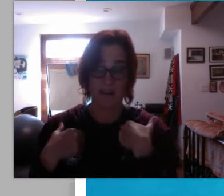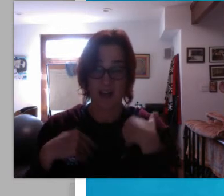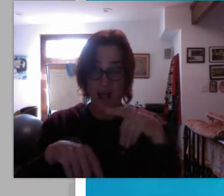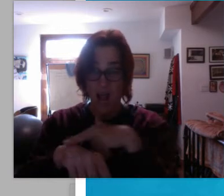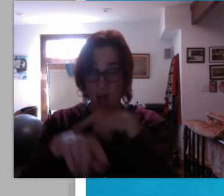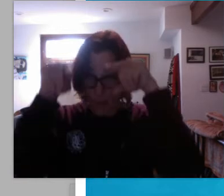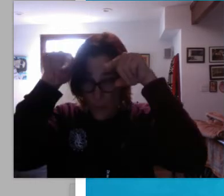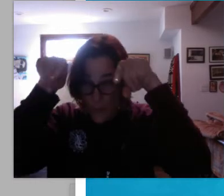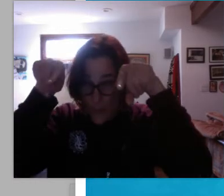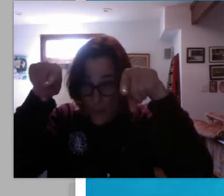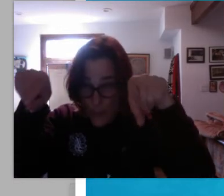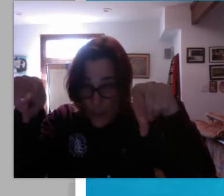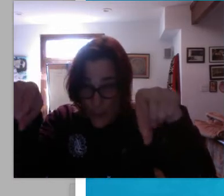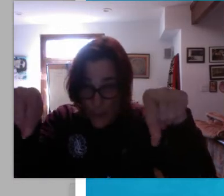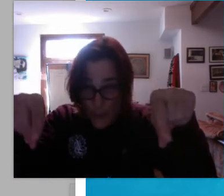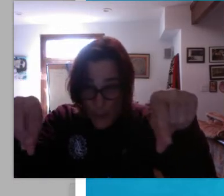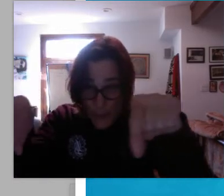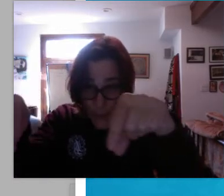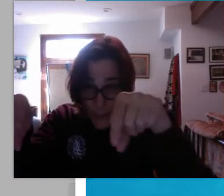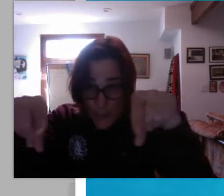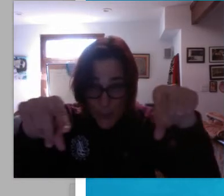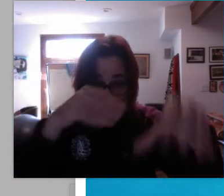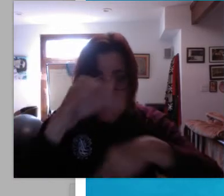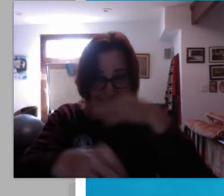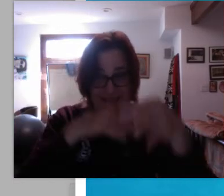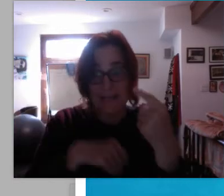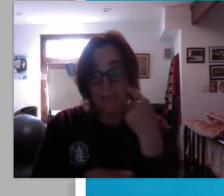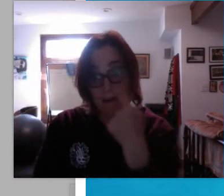Others had long feelers instead of eyes.